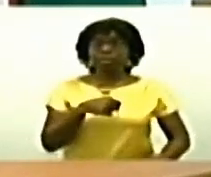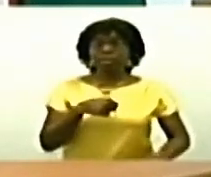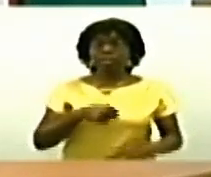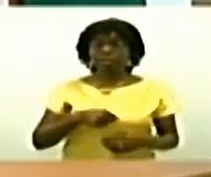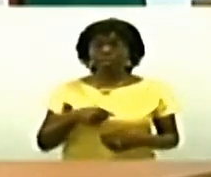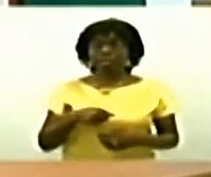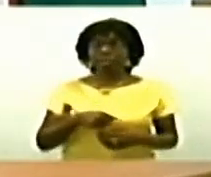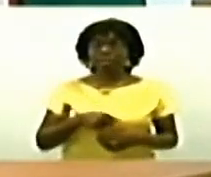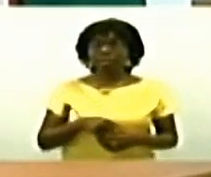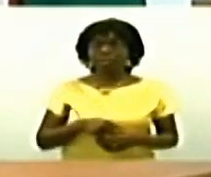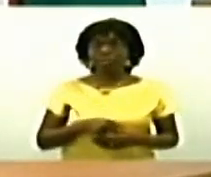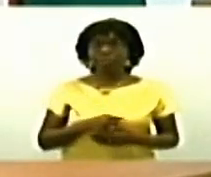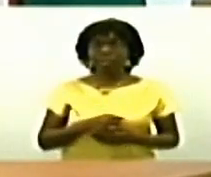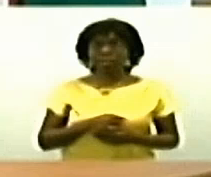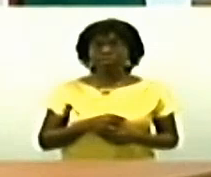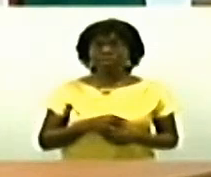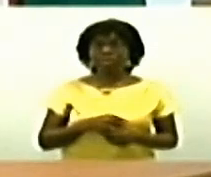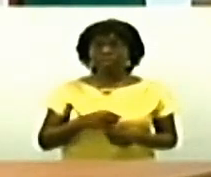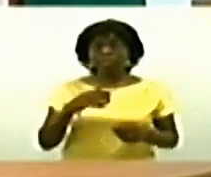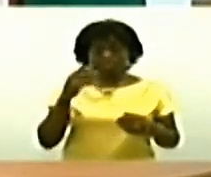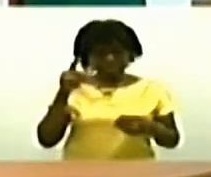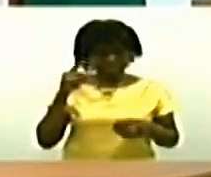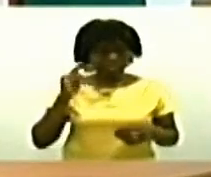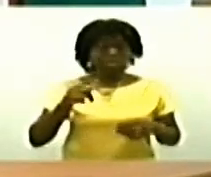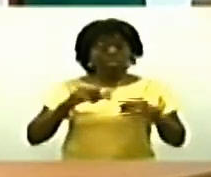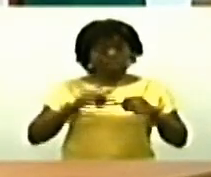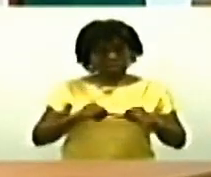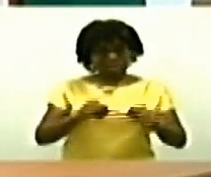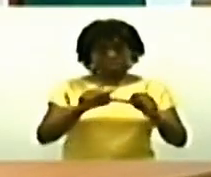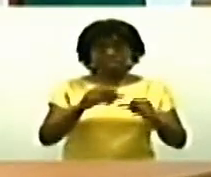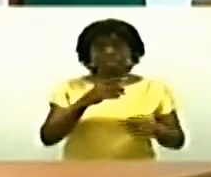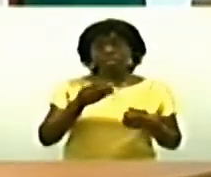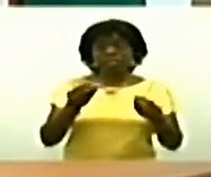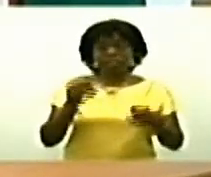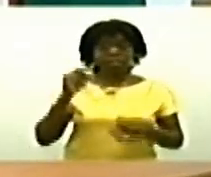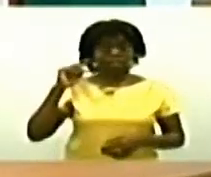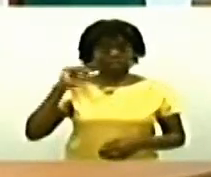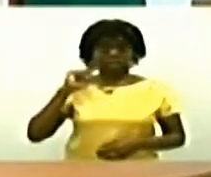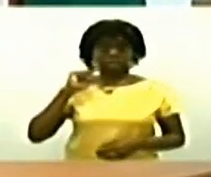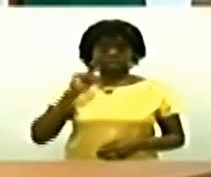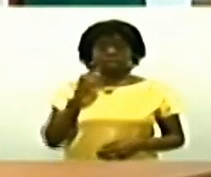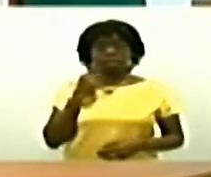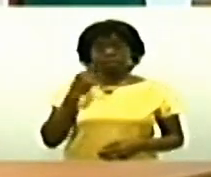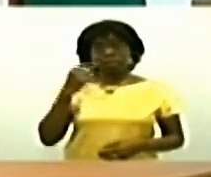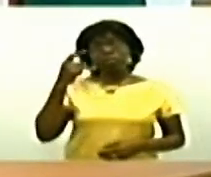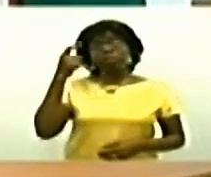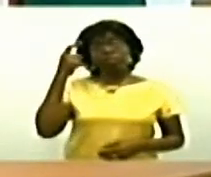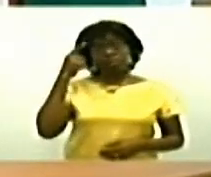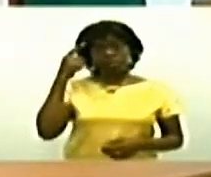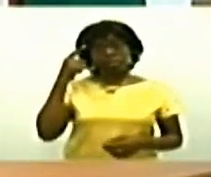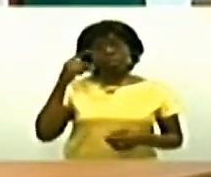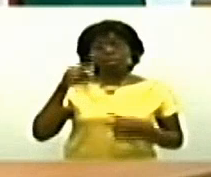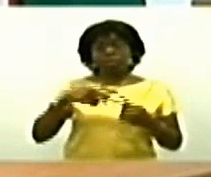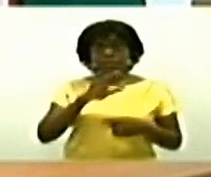encourage you to continue to give serious consideration to your studies